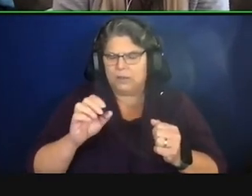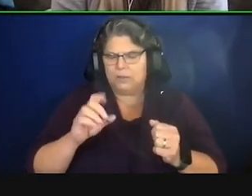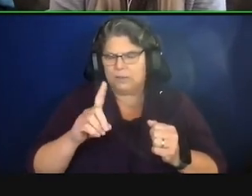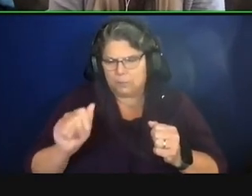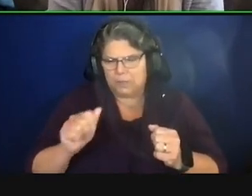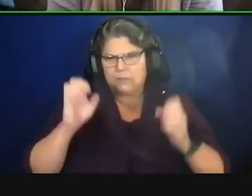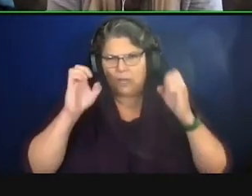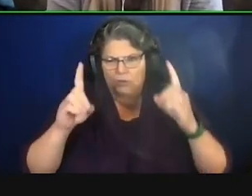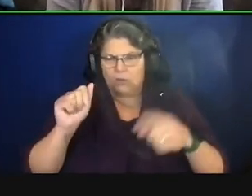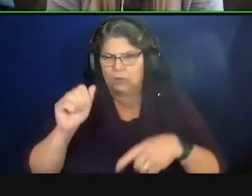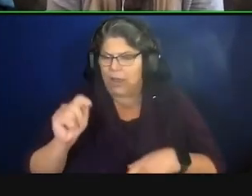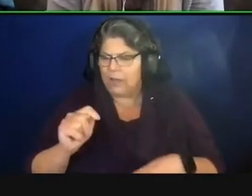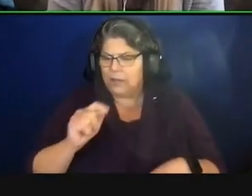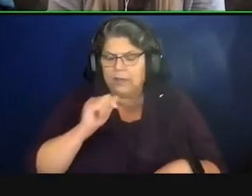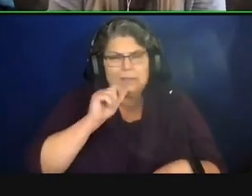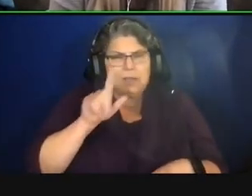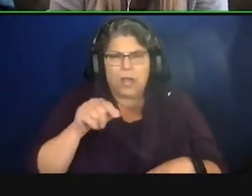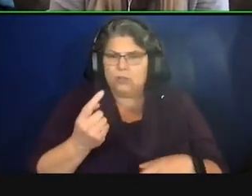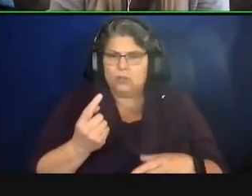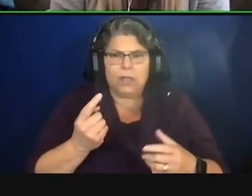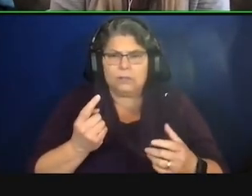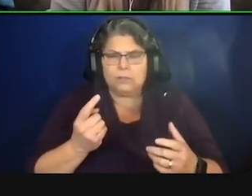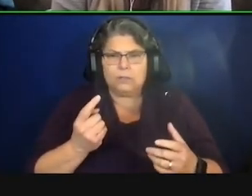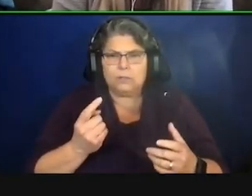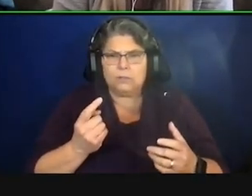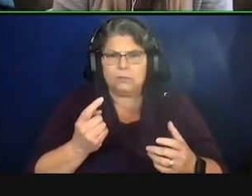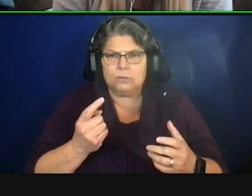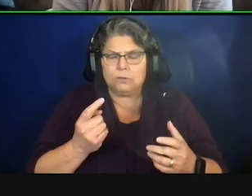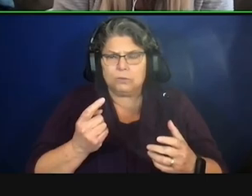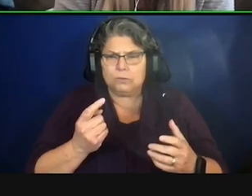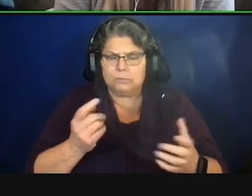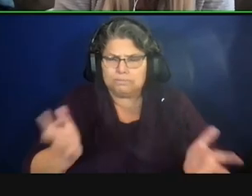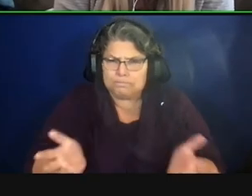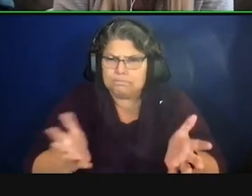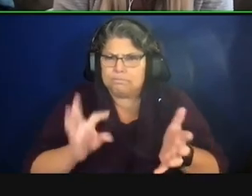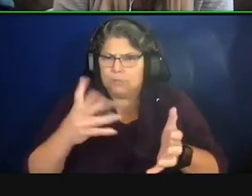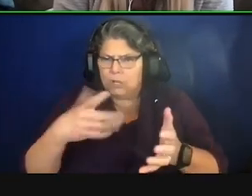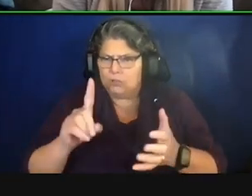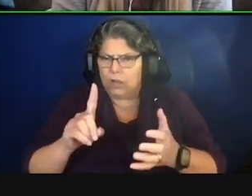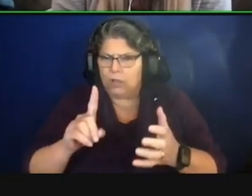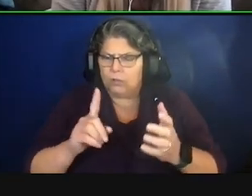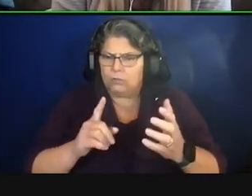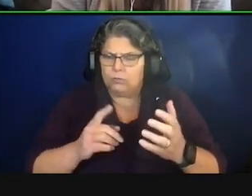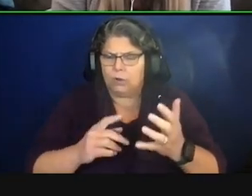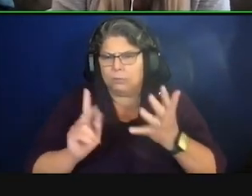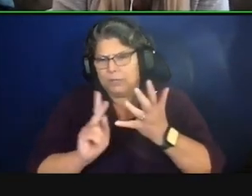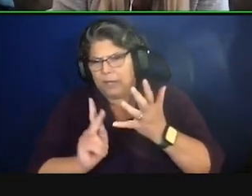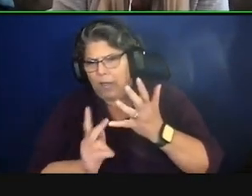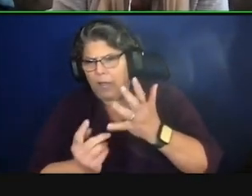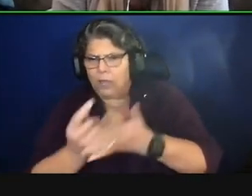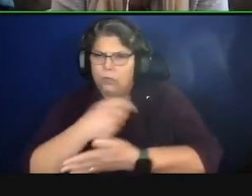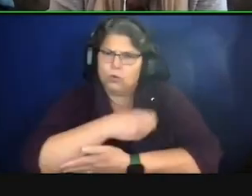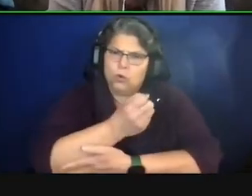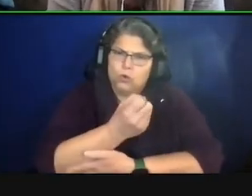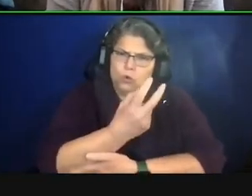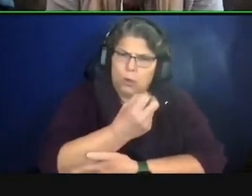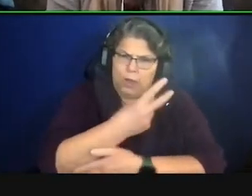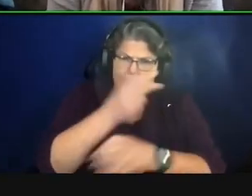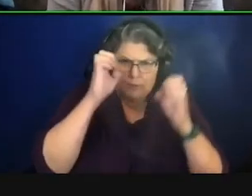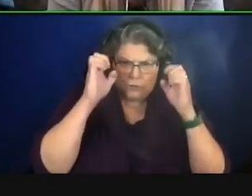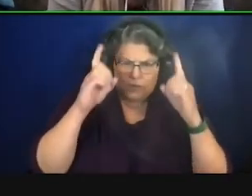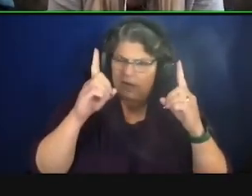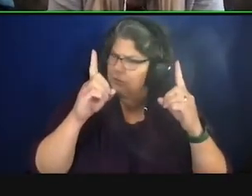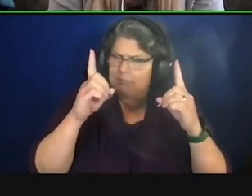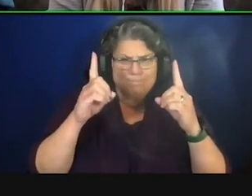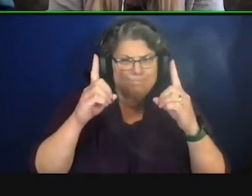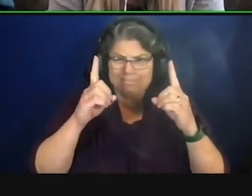Act, is not just to get a child through K through 12 education. The goal is to prepare them for